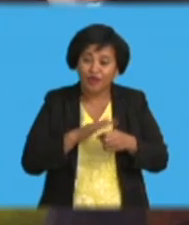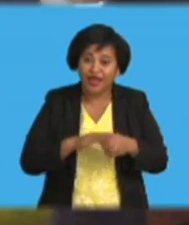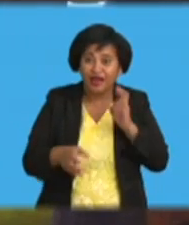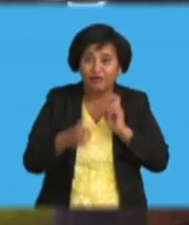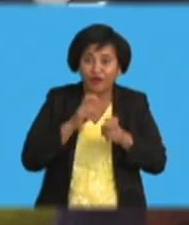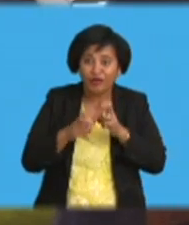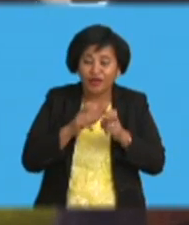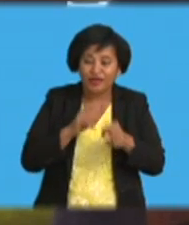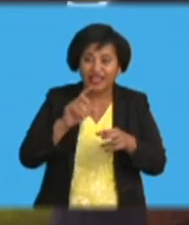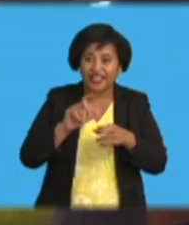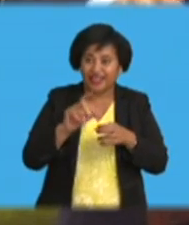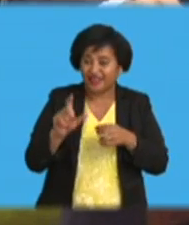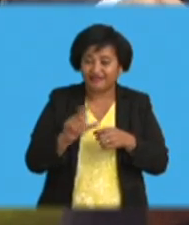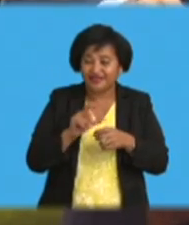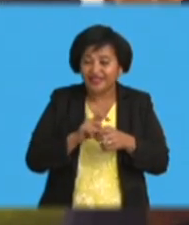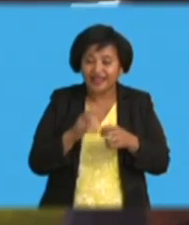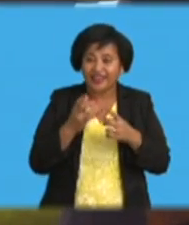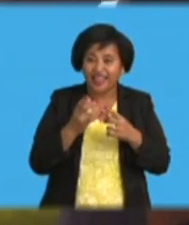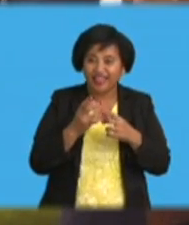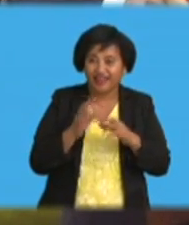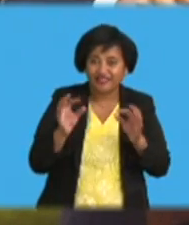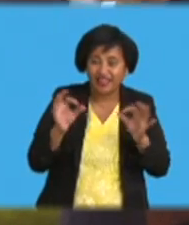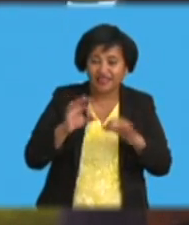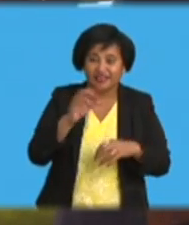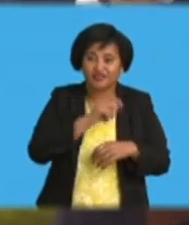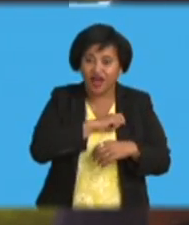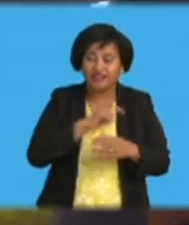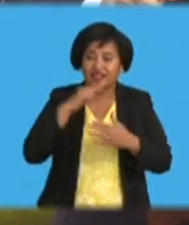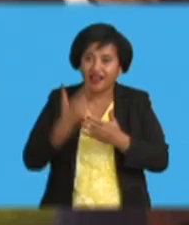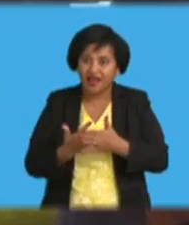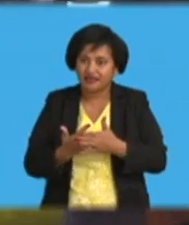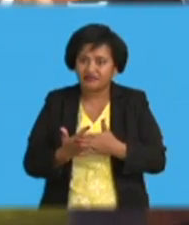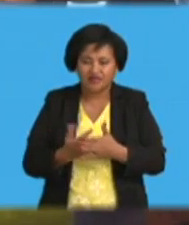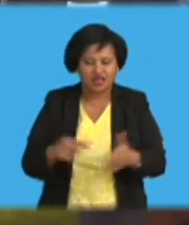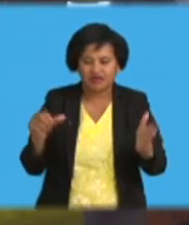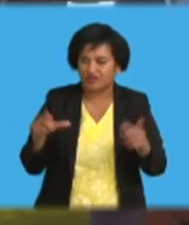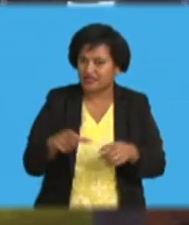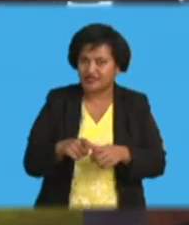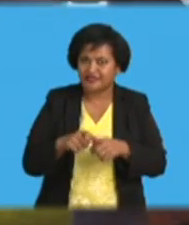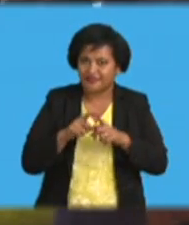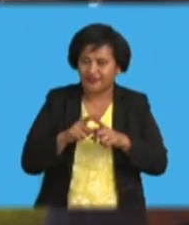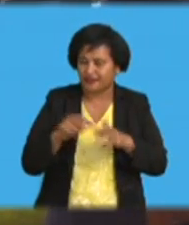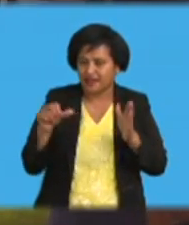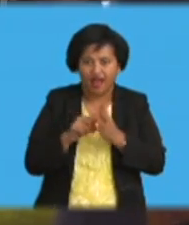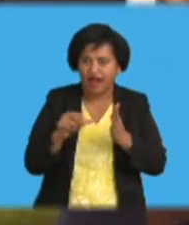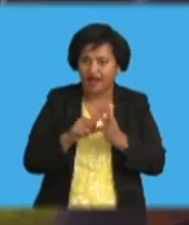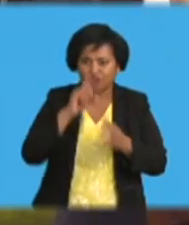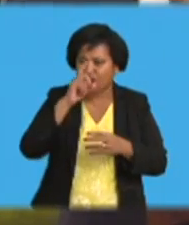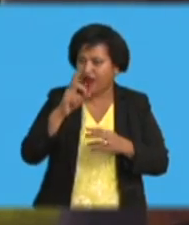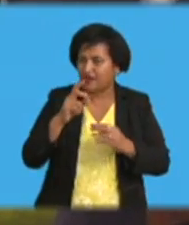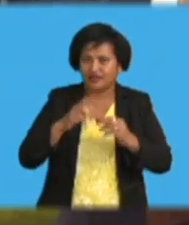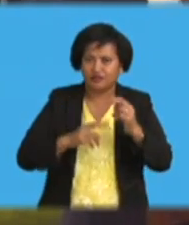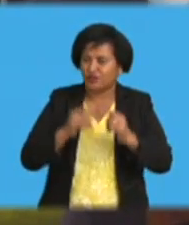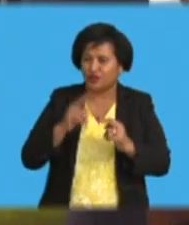and create mistrust with lies, it is very difficult to rebuild trust in our society after that. We